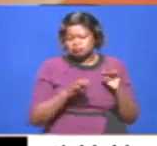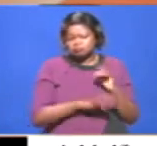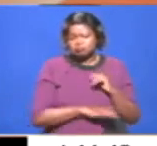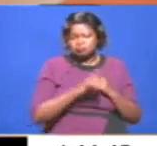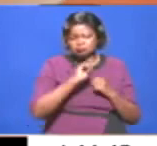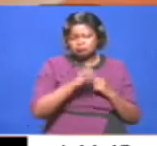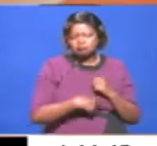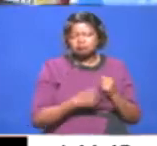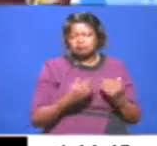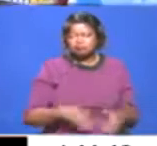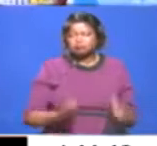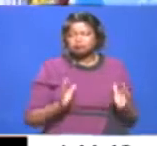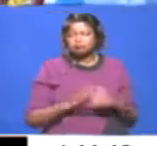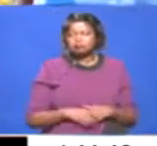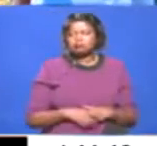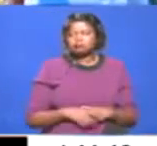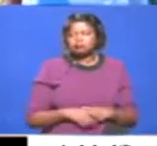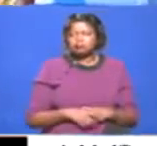births.